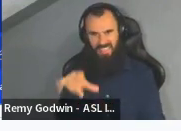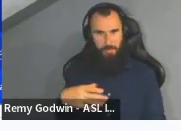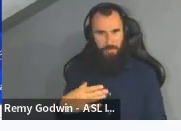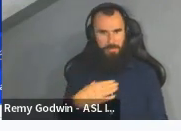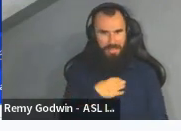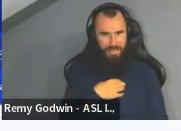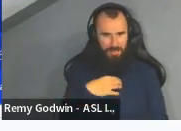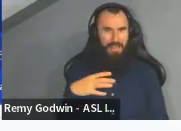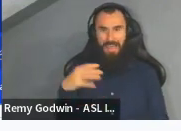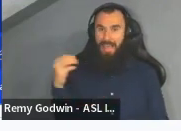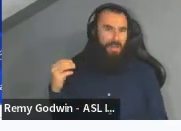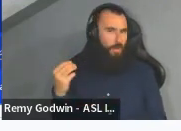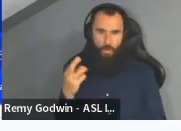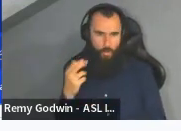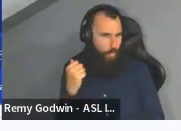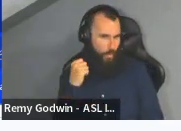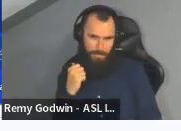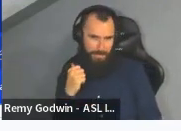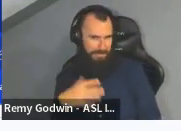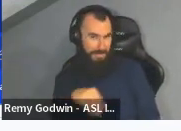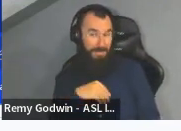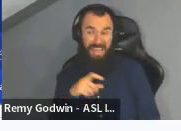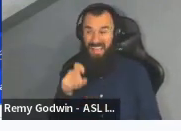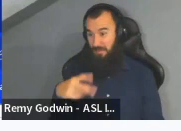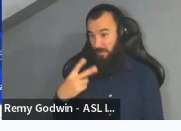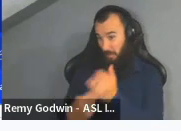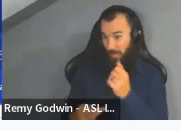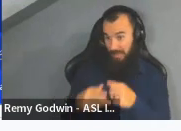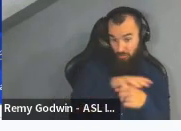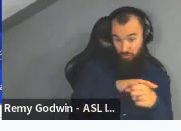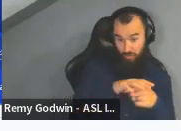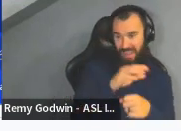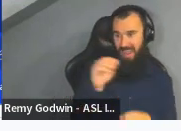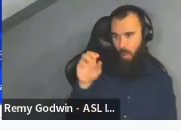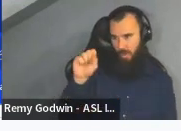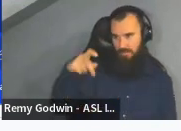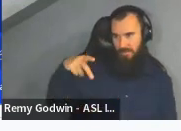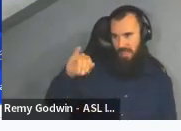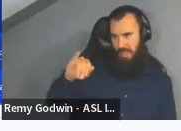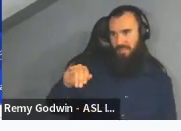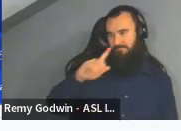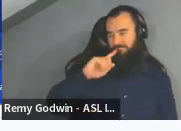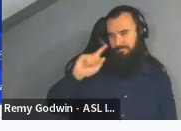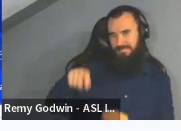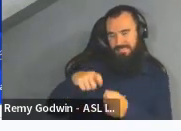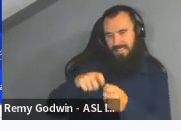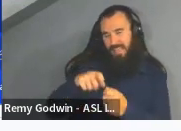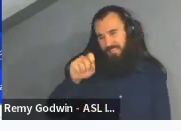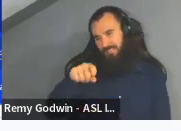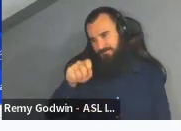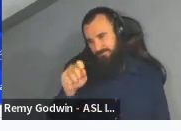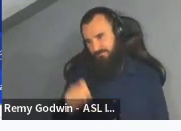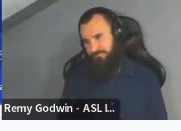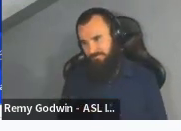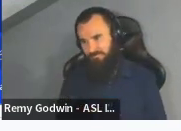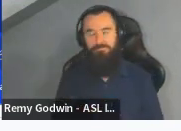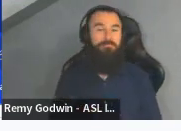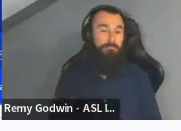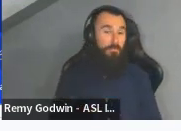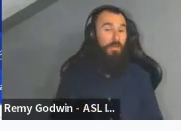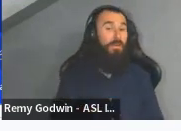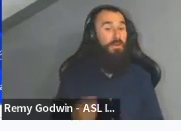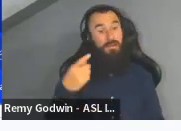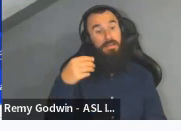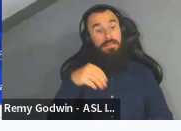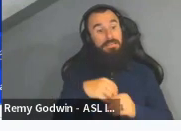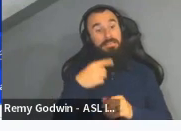it has to go to both the district and OSPI. Exactly. Okay, so you're going to put down here in